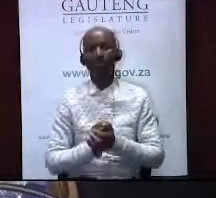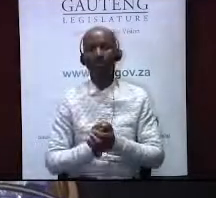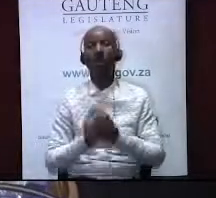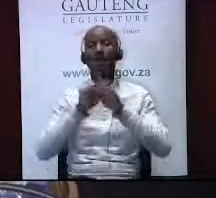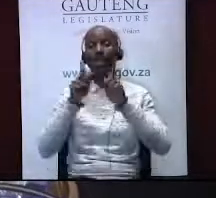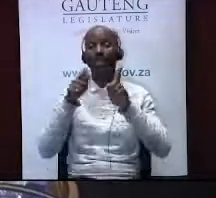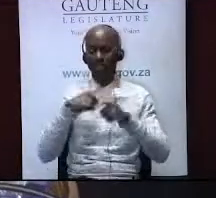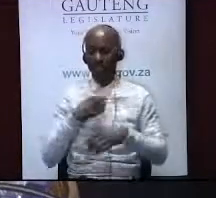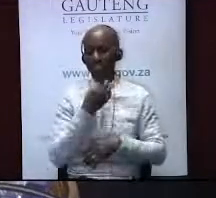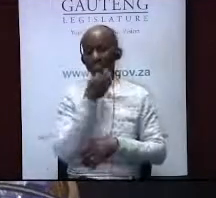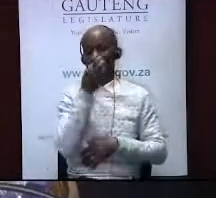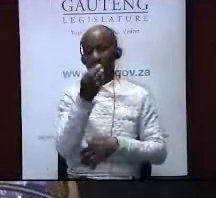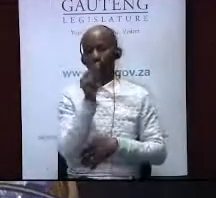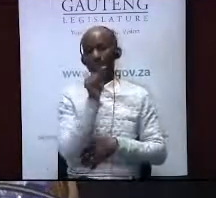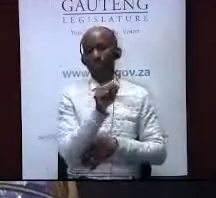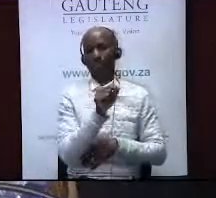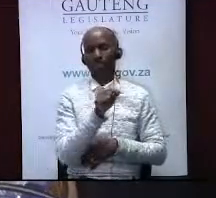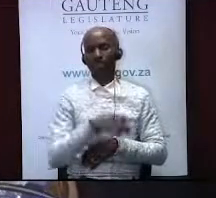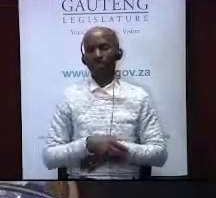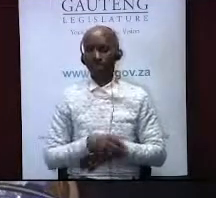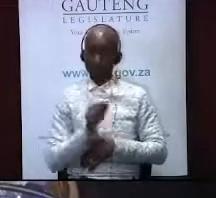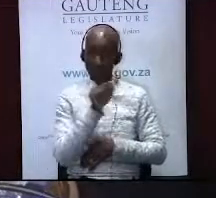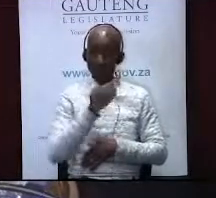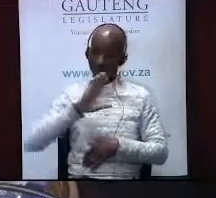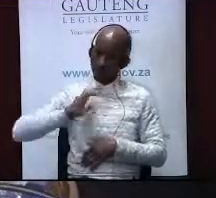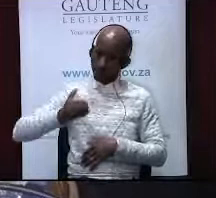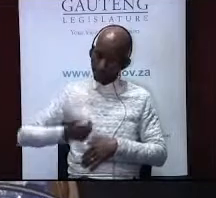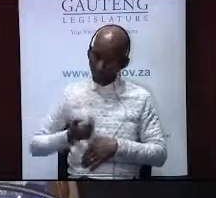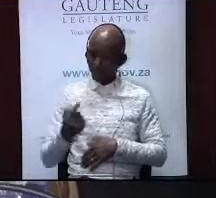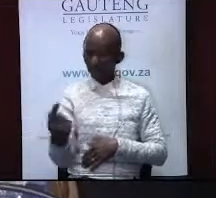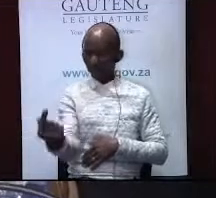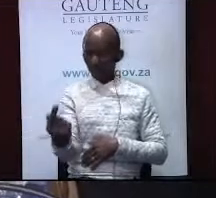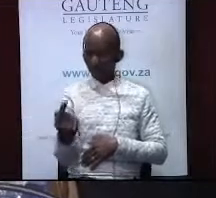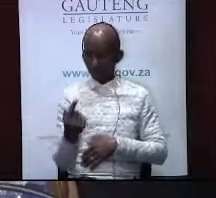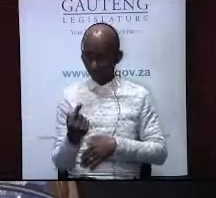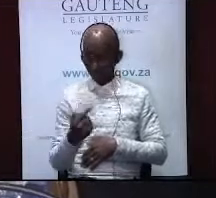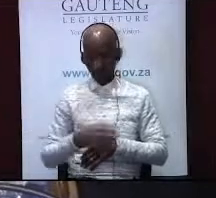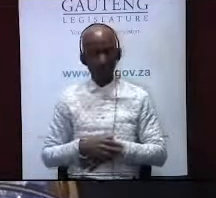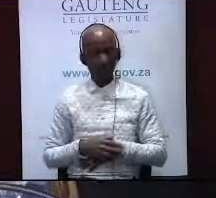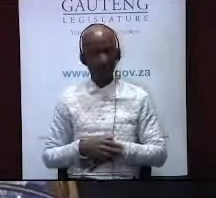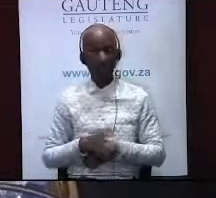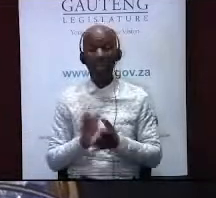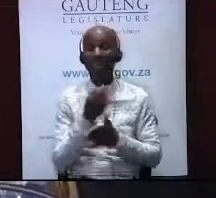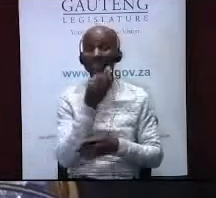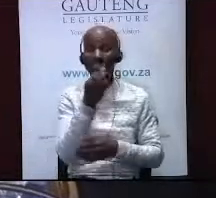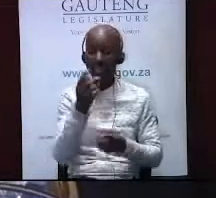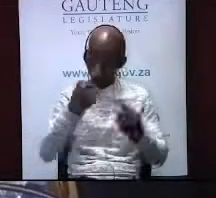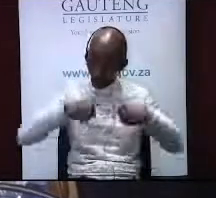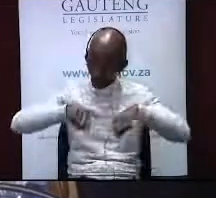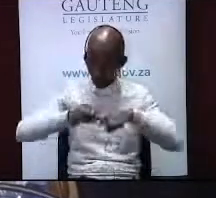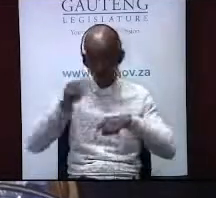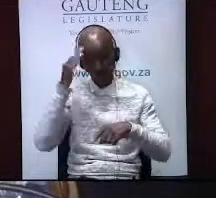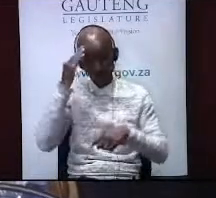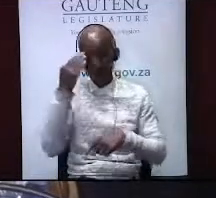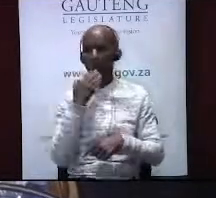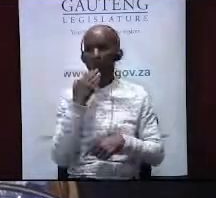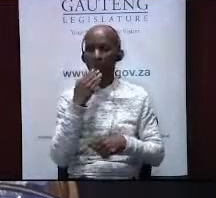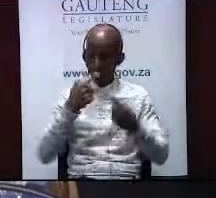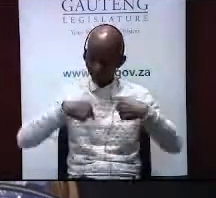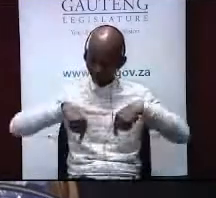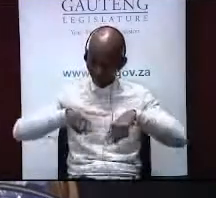But I'm saying that these women came out and say, we know who we are.